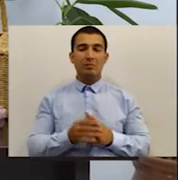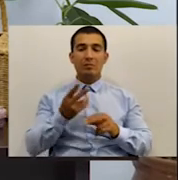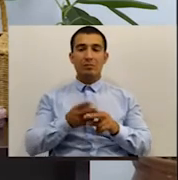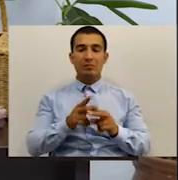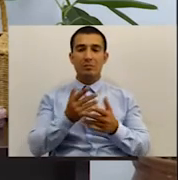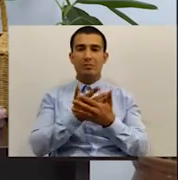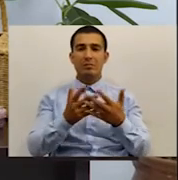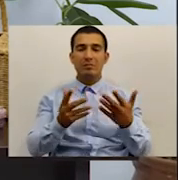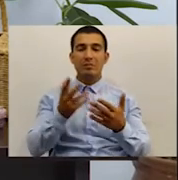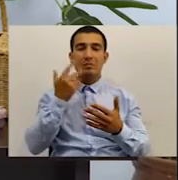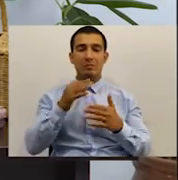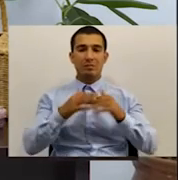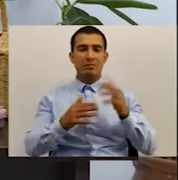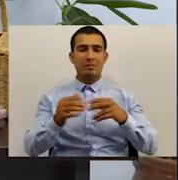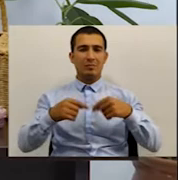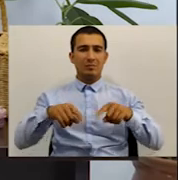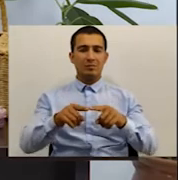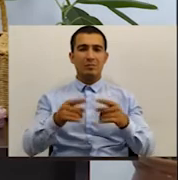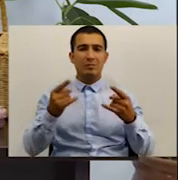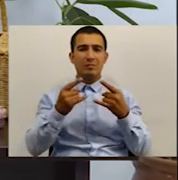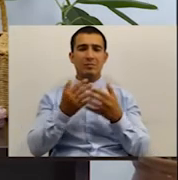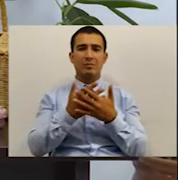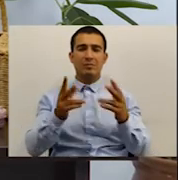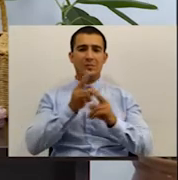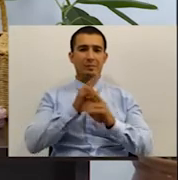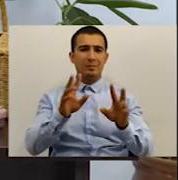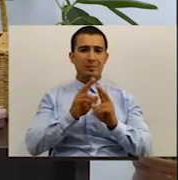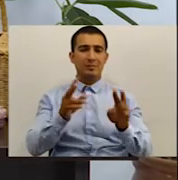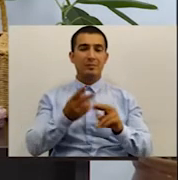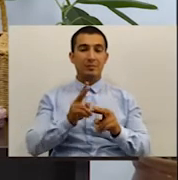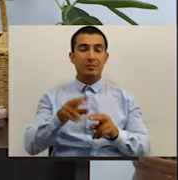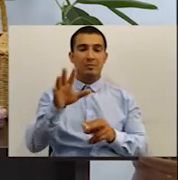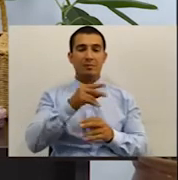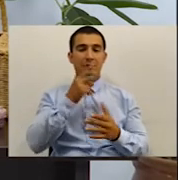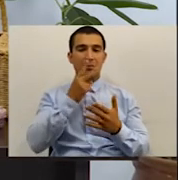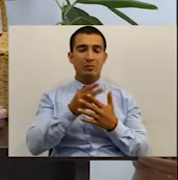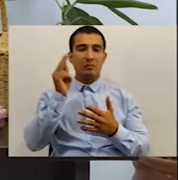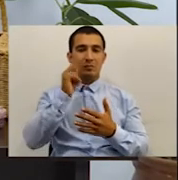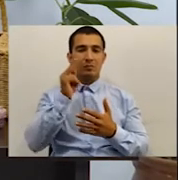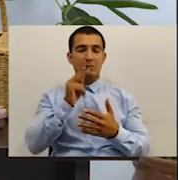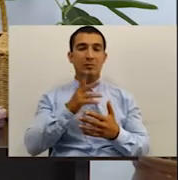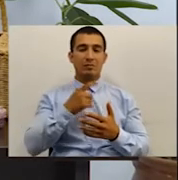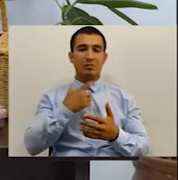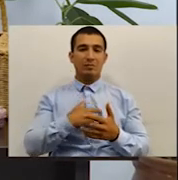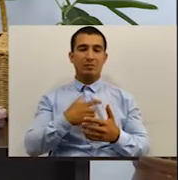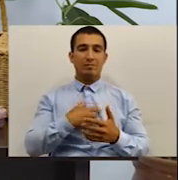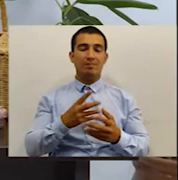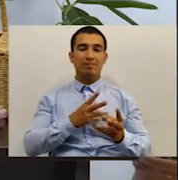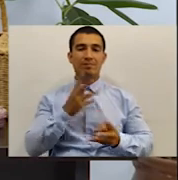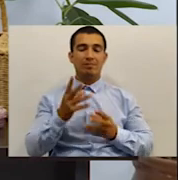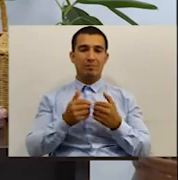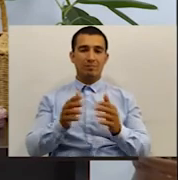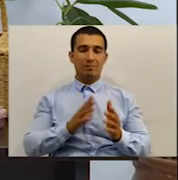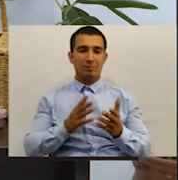O'shani yashildan boshlaymiz to'qishni. Bir-biriga sop qo'yib o'tgan darslarimizda o'tganlarimizni aytib